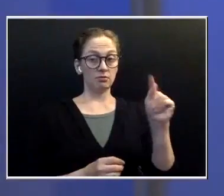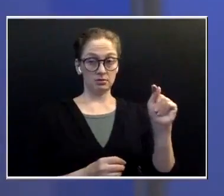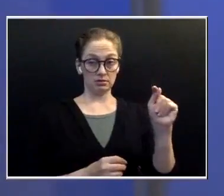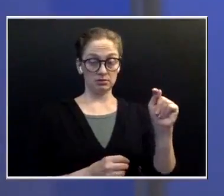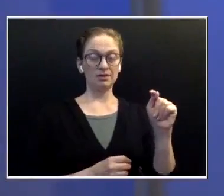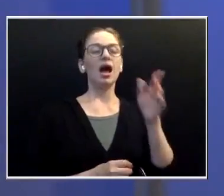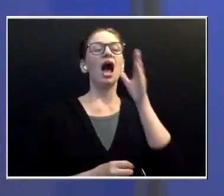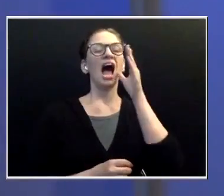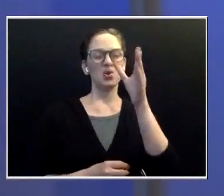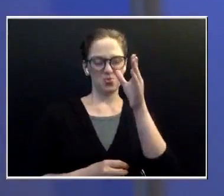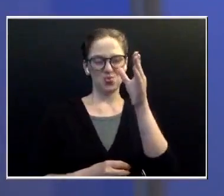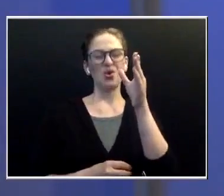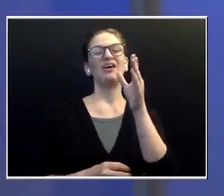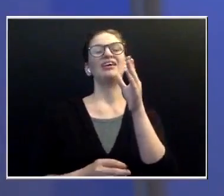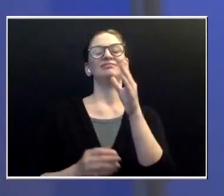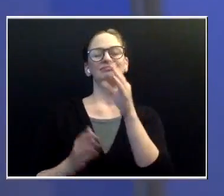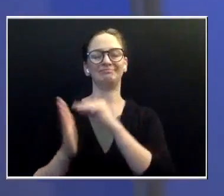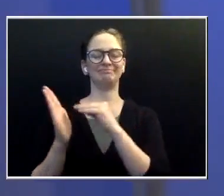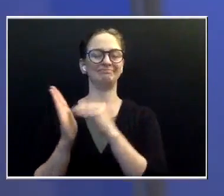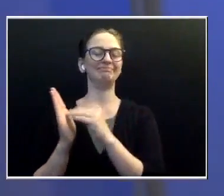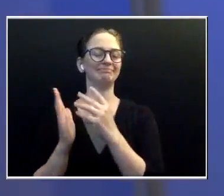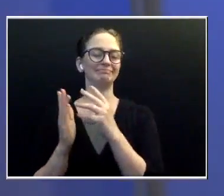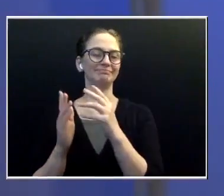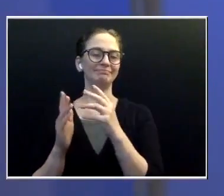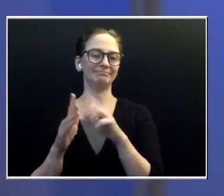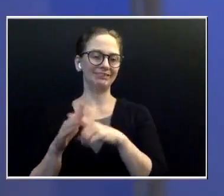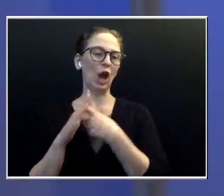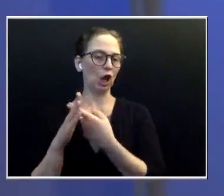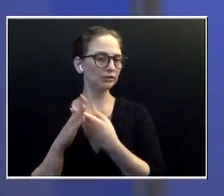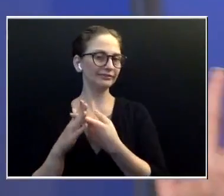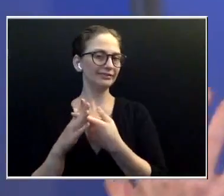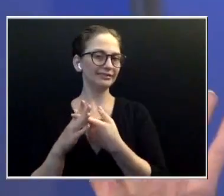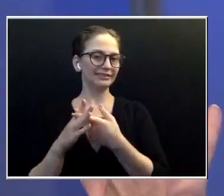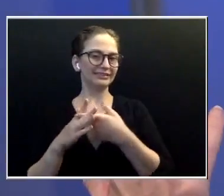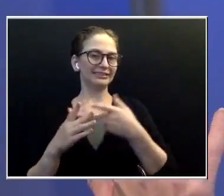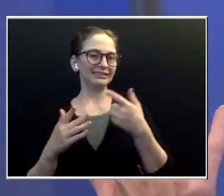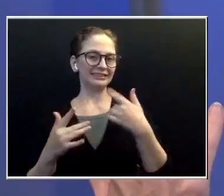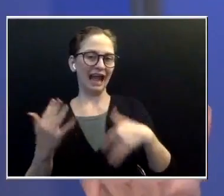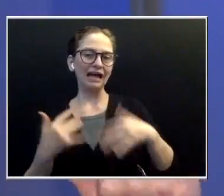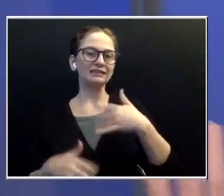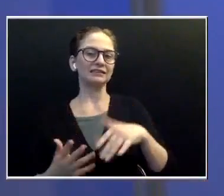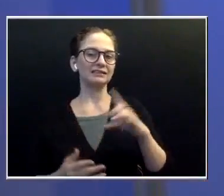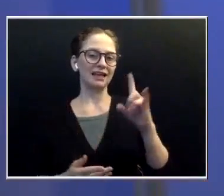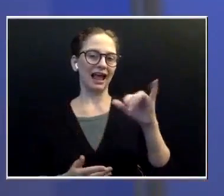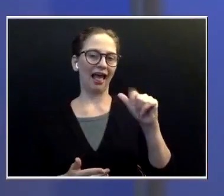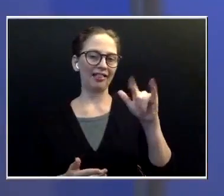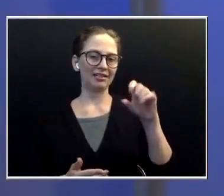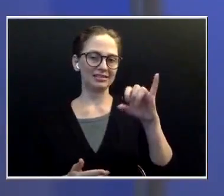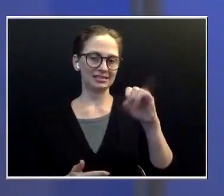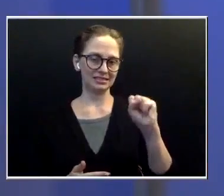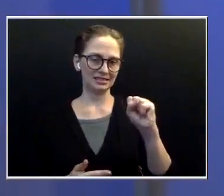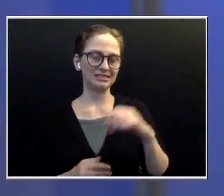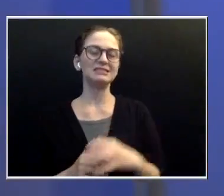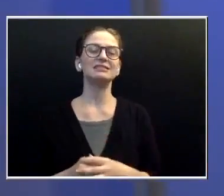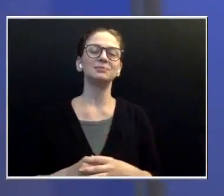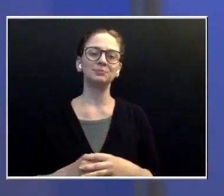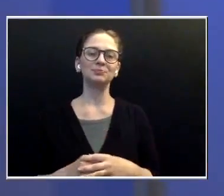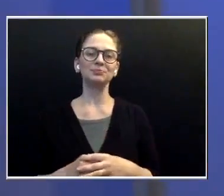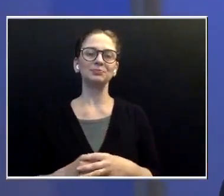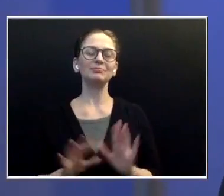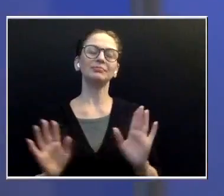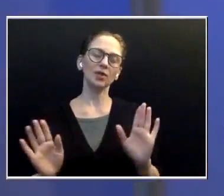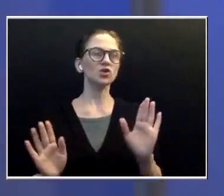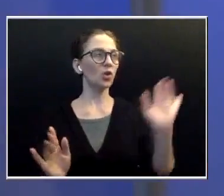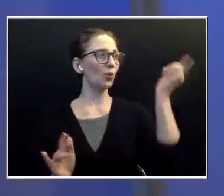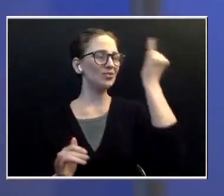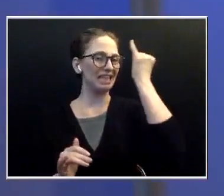part was, it is a gross idea, except that when it's in the way that they explain it,